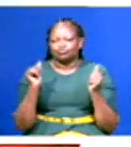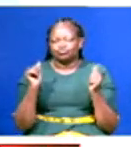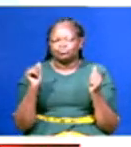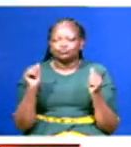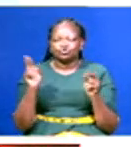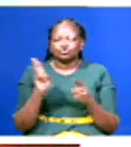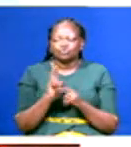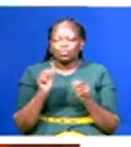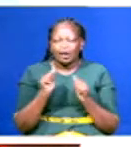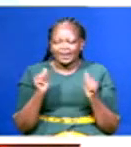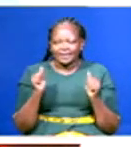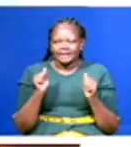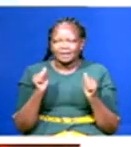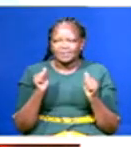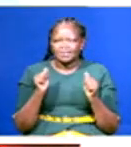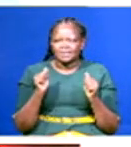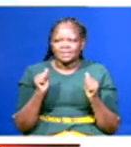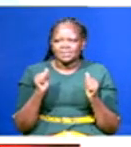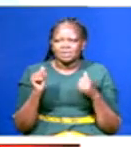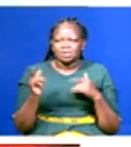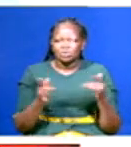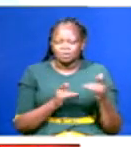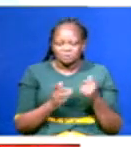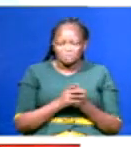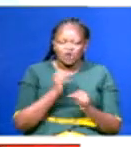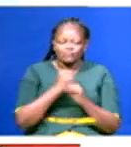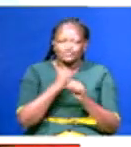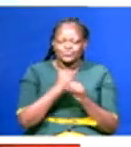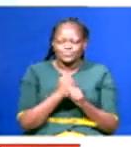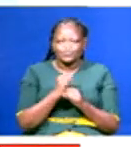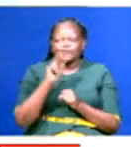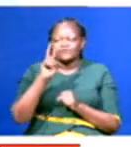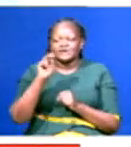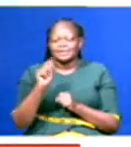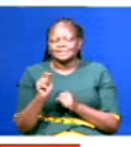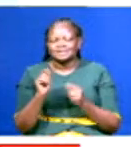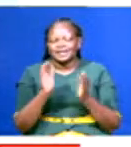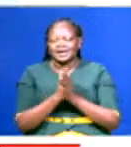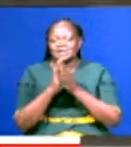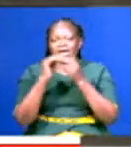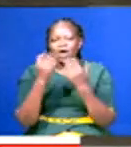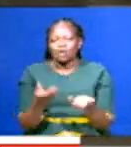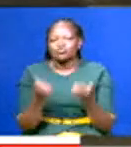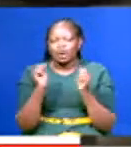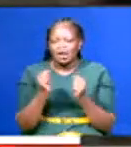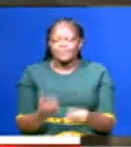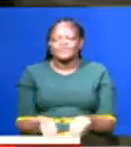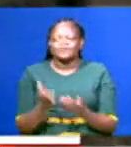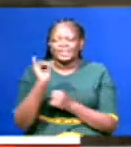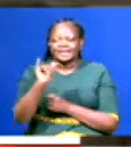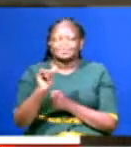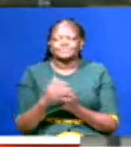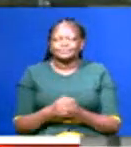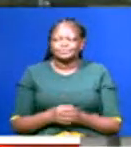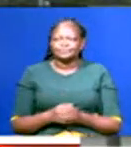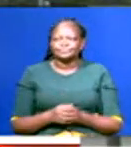of just looking at the performance of VAT and how we can be able to improve on it. On fictitious invoices, KRA